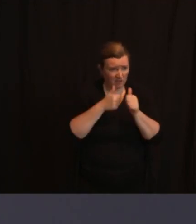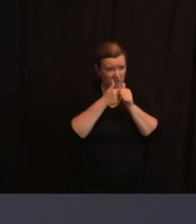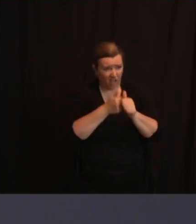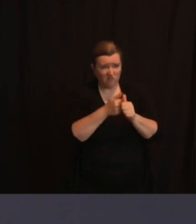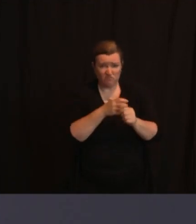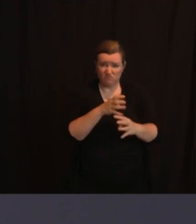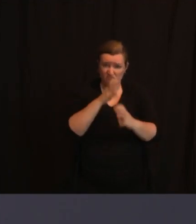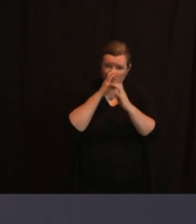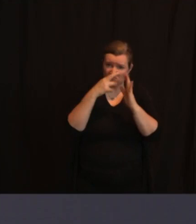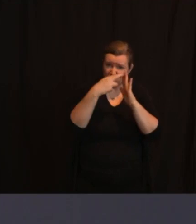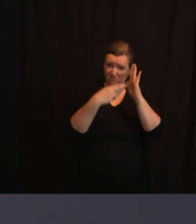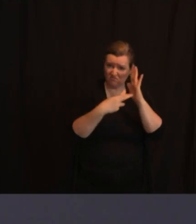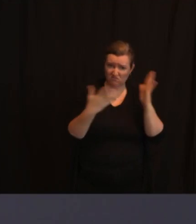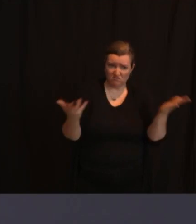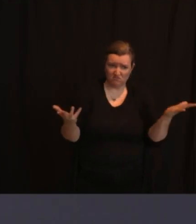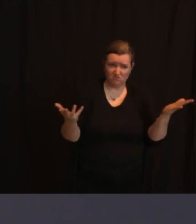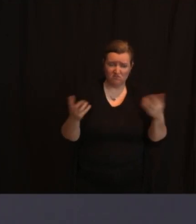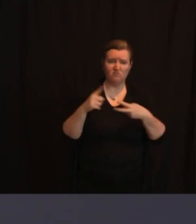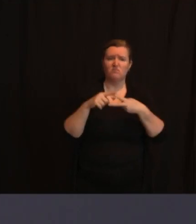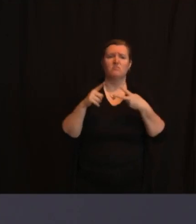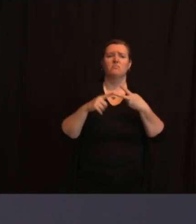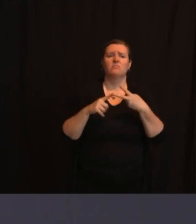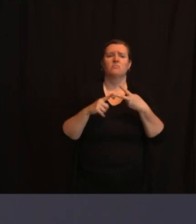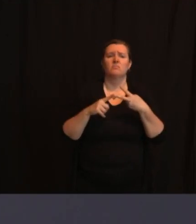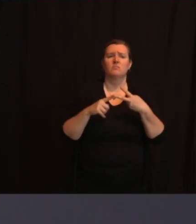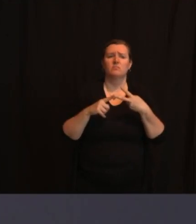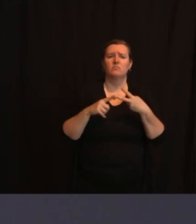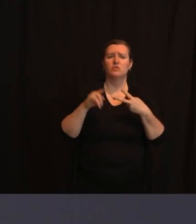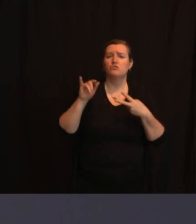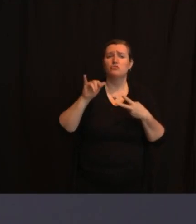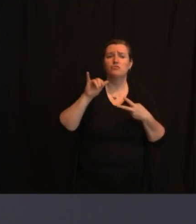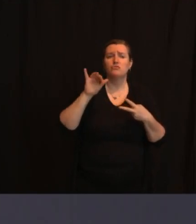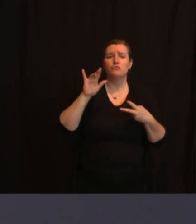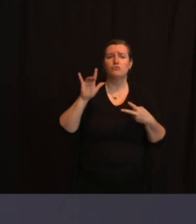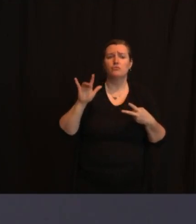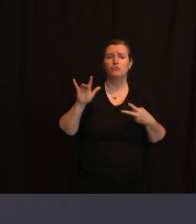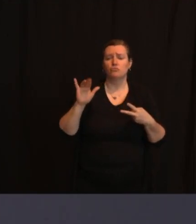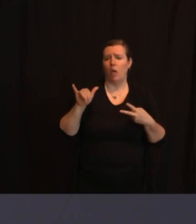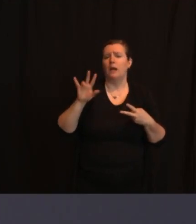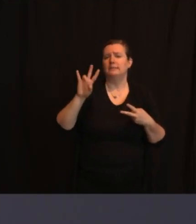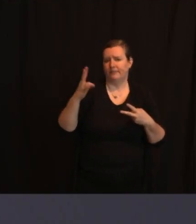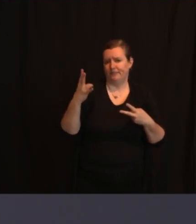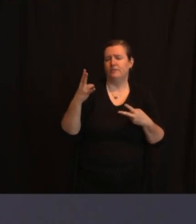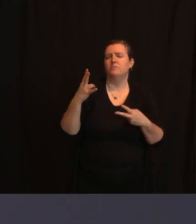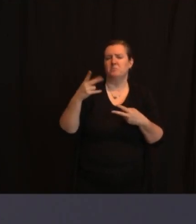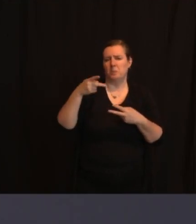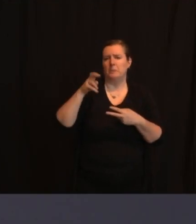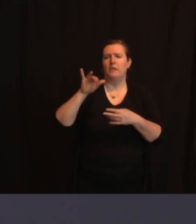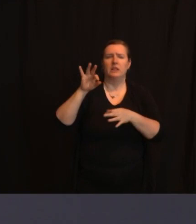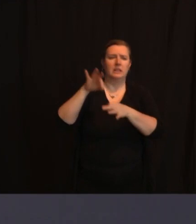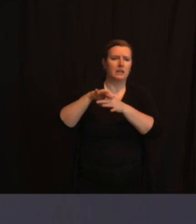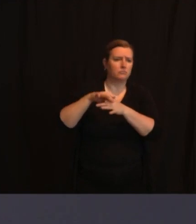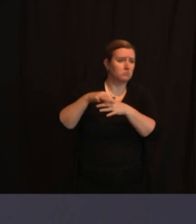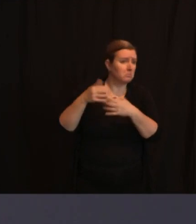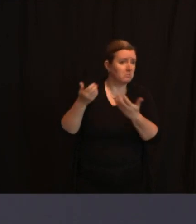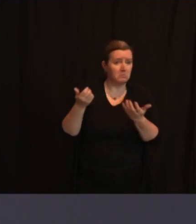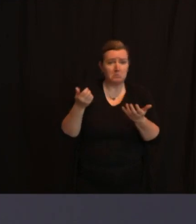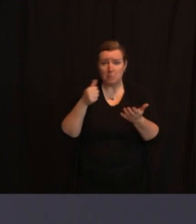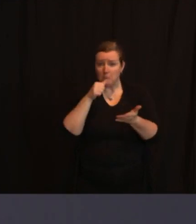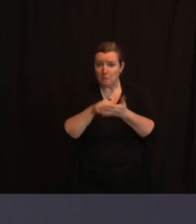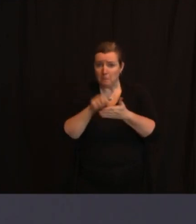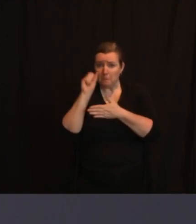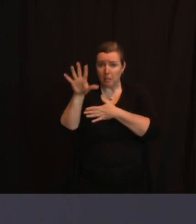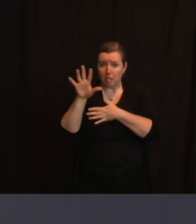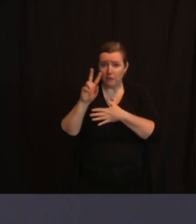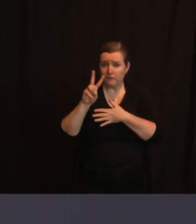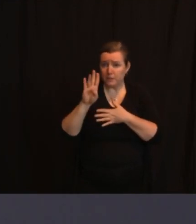July 7th primary being in person yet, and when can we expect that? Is the state prepared for a surge in mail-in ballots? And